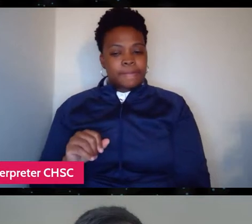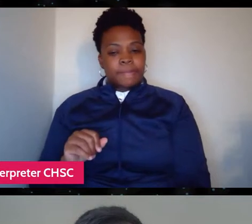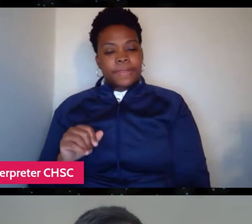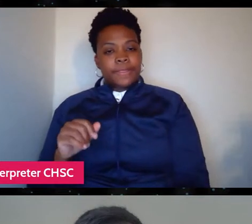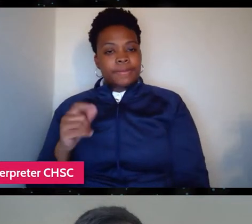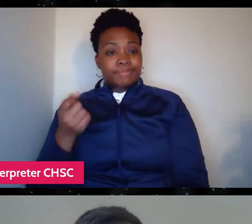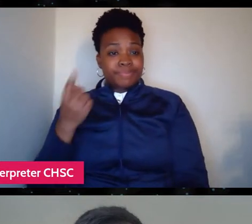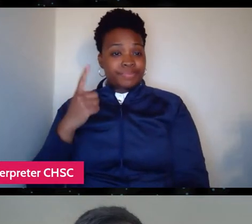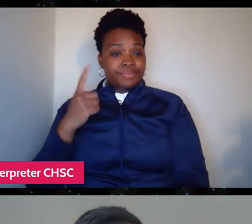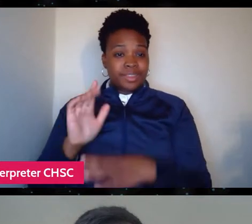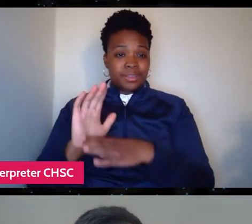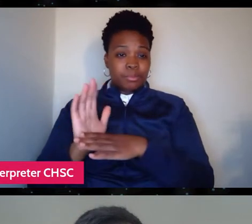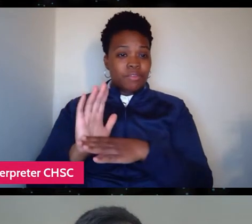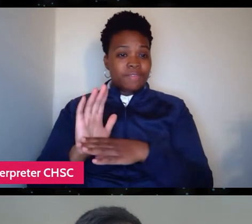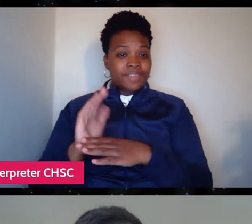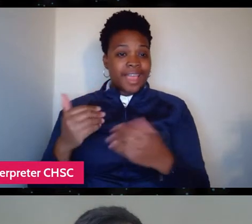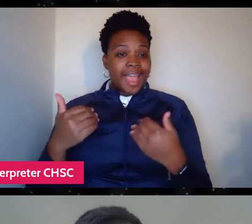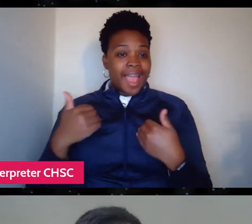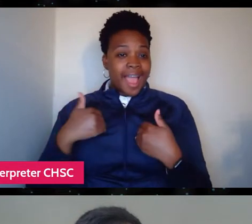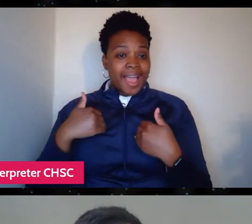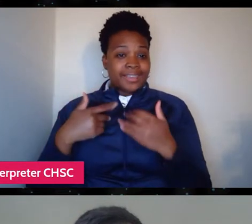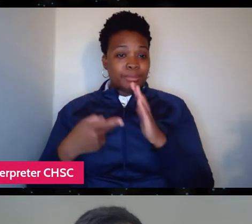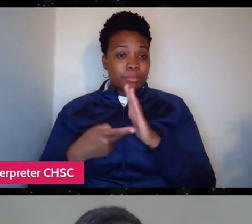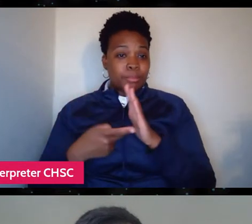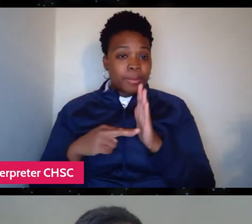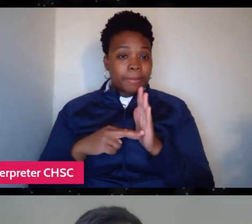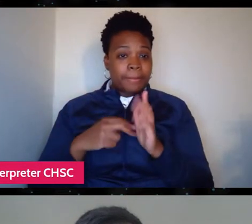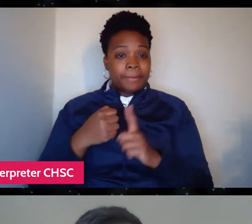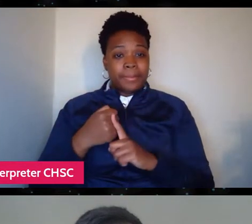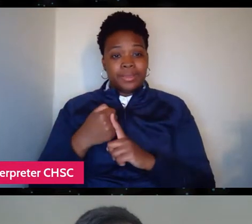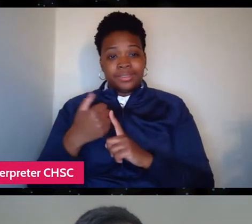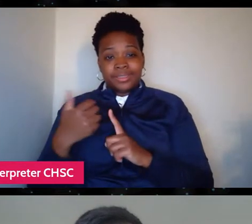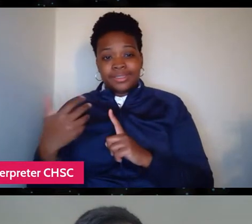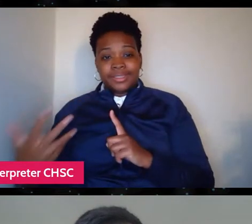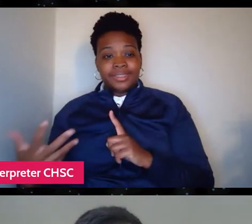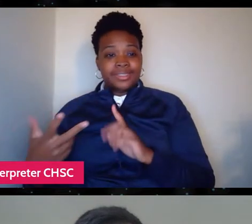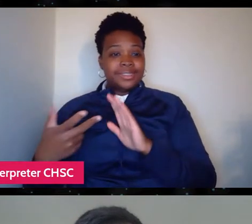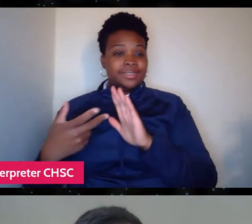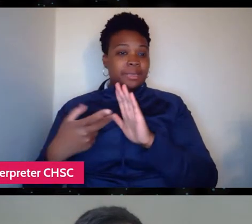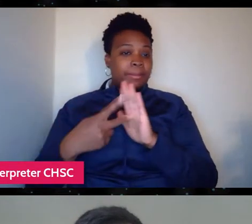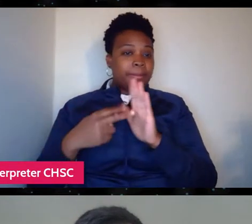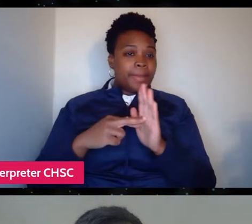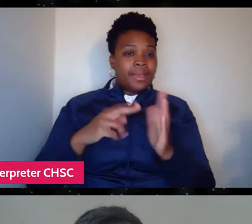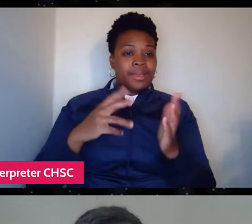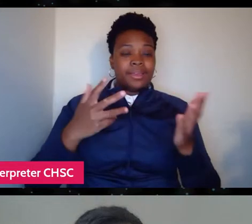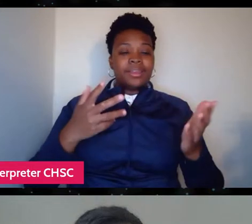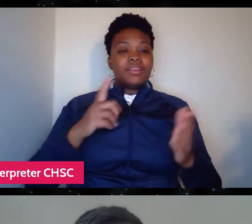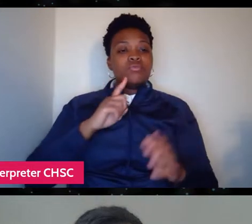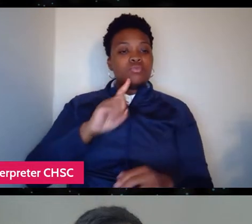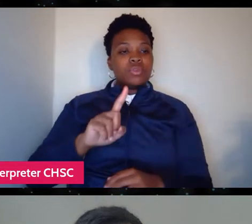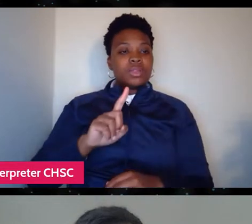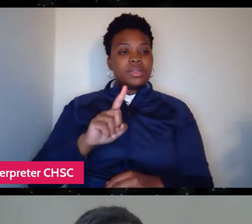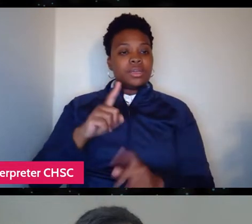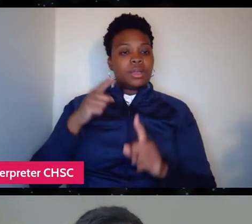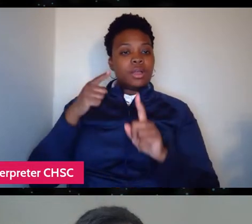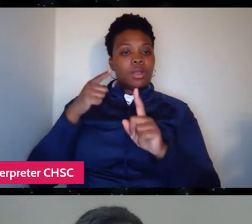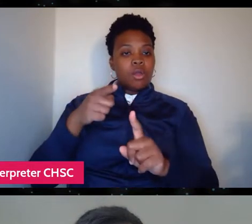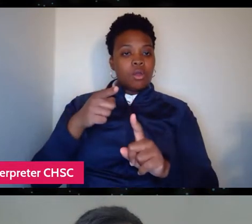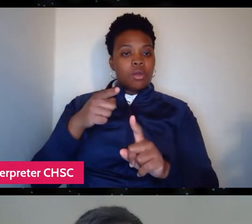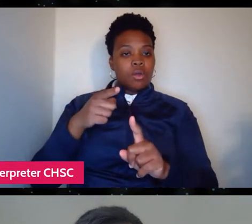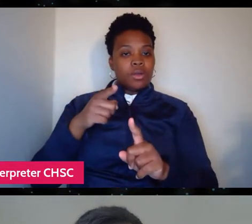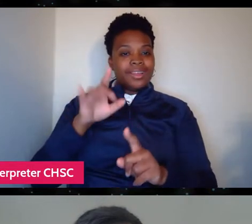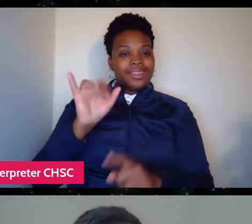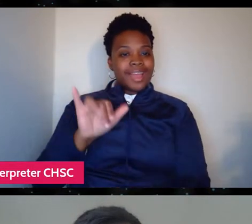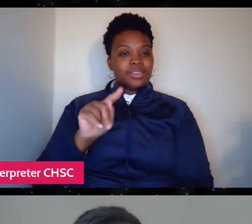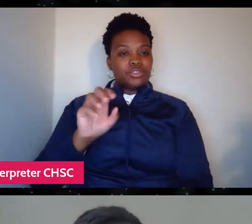the film has purpose and meaning, and it's really meant to be that tool